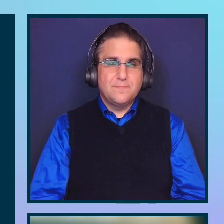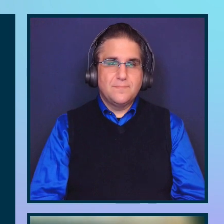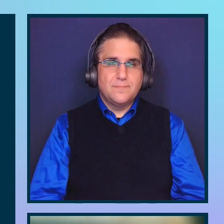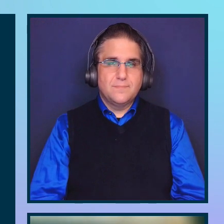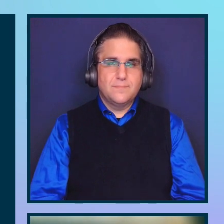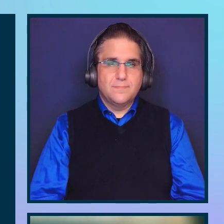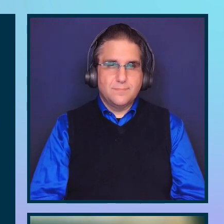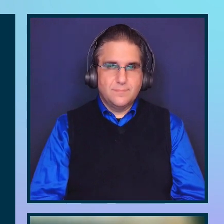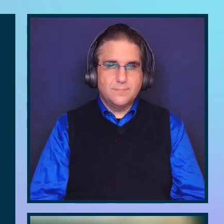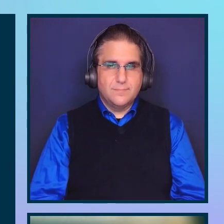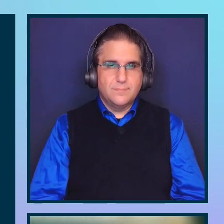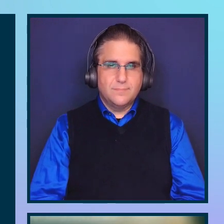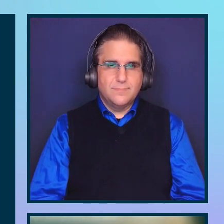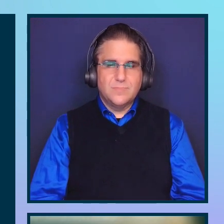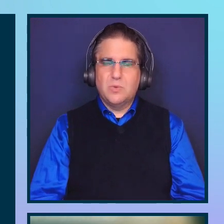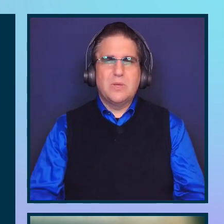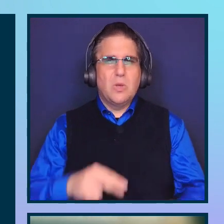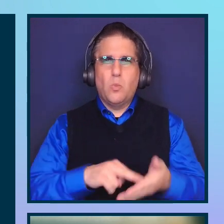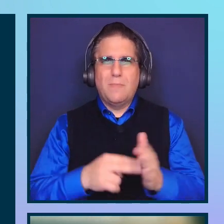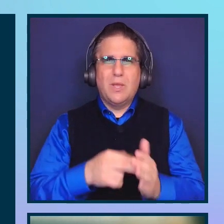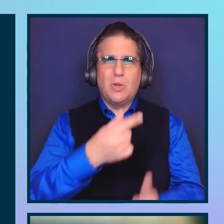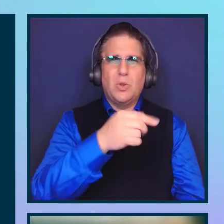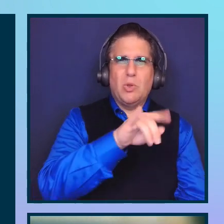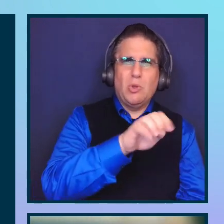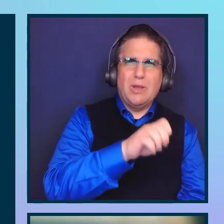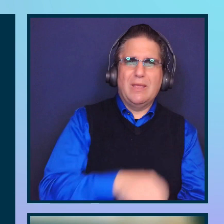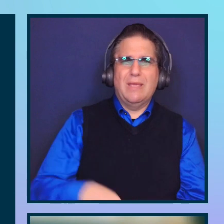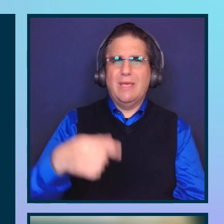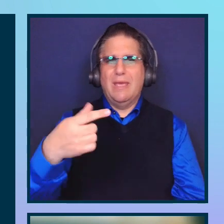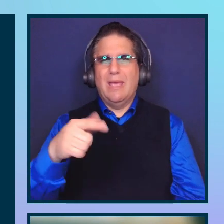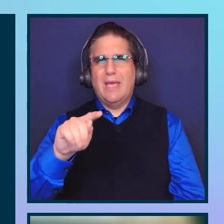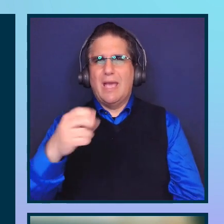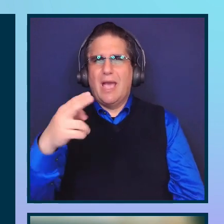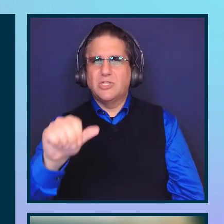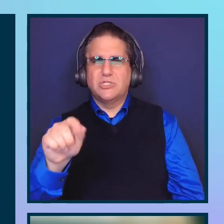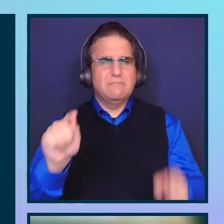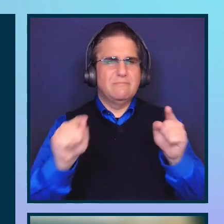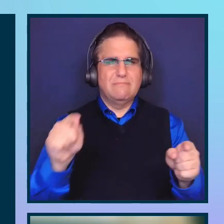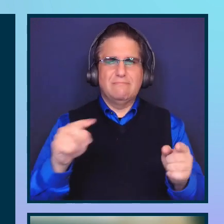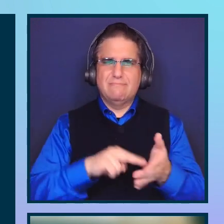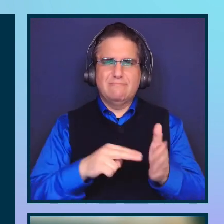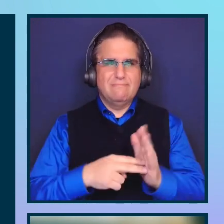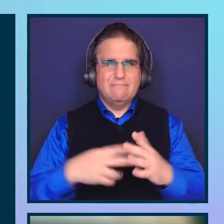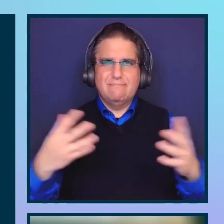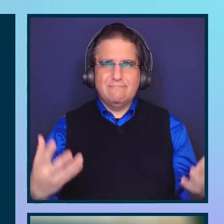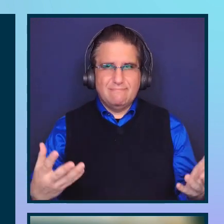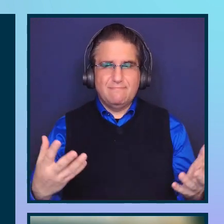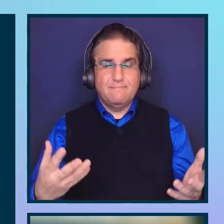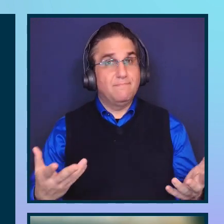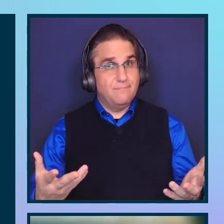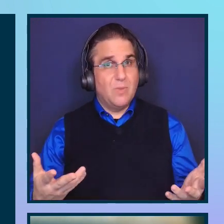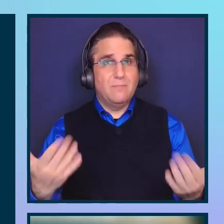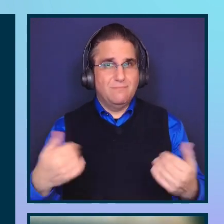Goodies and gotchas. Okay, so we've been talking about goodies, we've been talking about gotchas, but what are